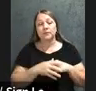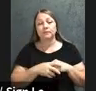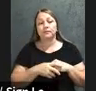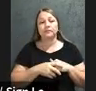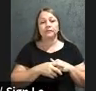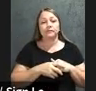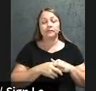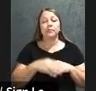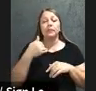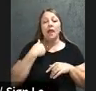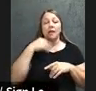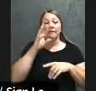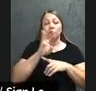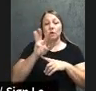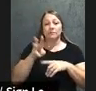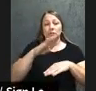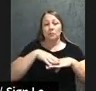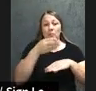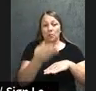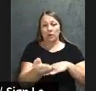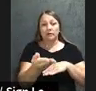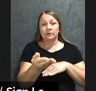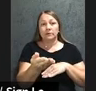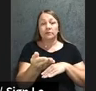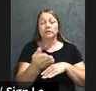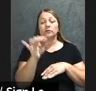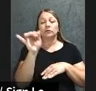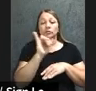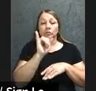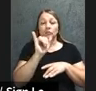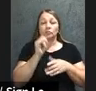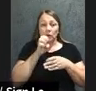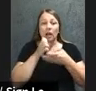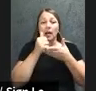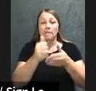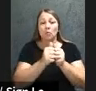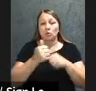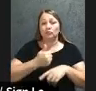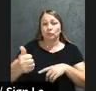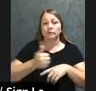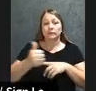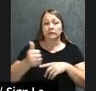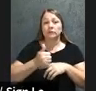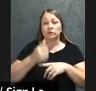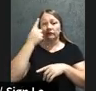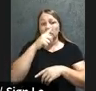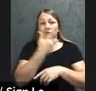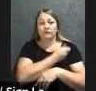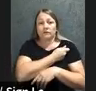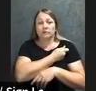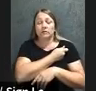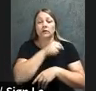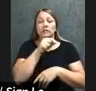their website. Not only do they have this helpful information and can help you with transportation to vaccines, but their staff is